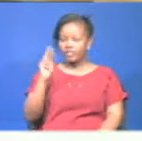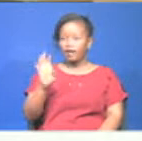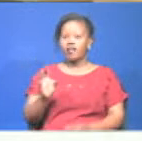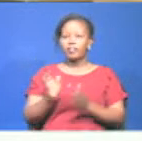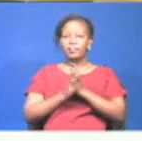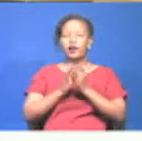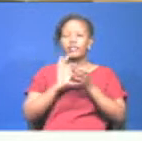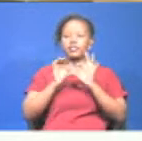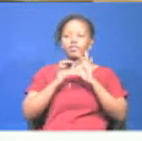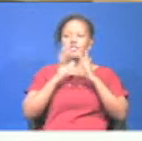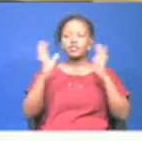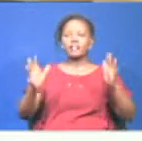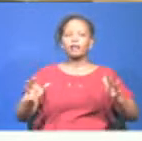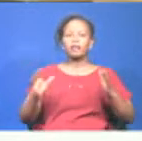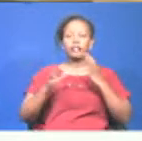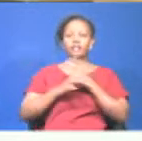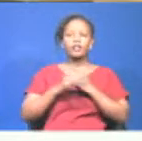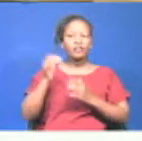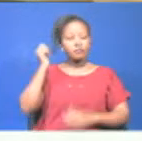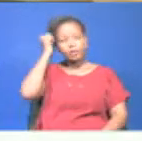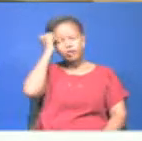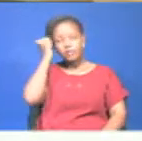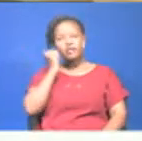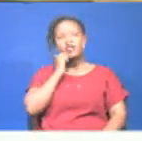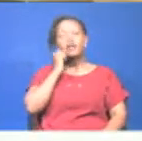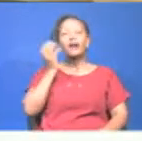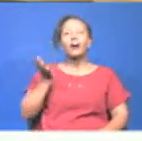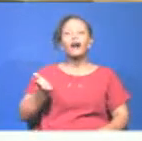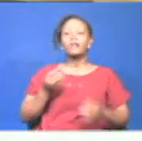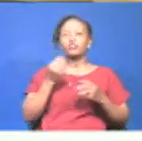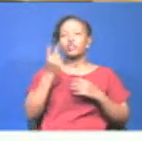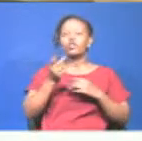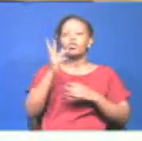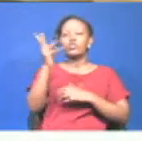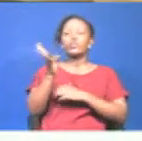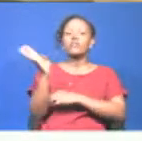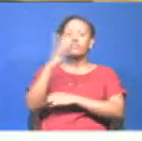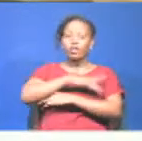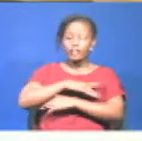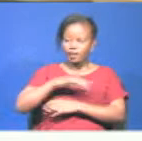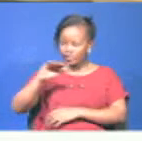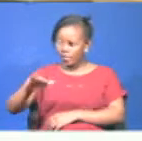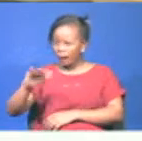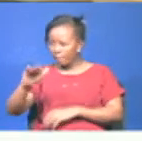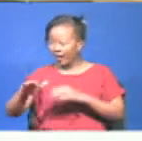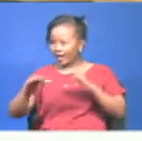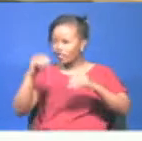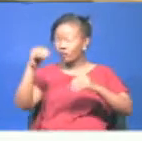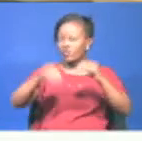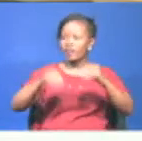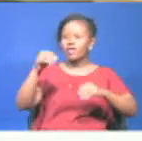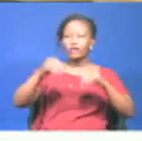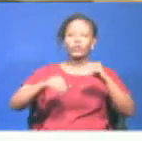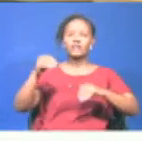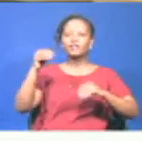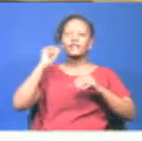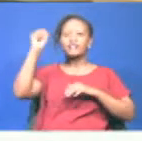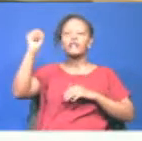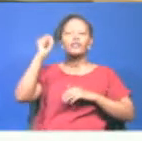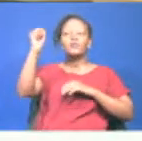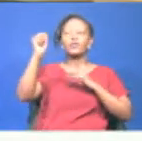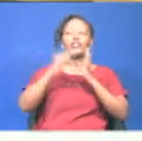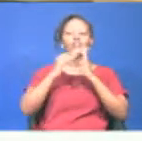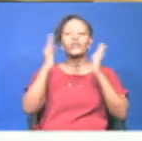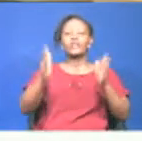sign language interpretation, we have Anne Wangeshi. 24 days to the next general election and political leaders are not